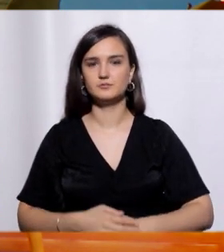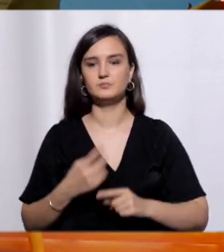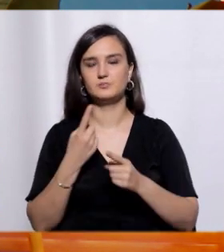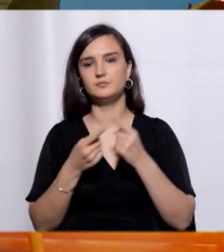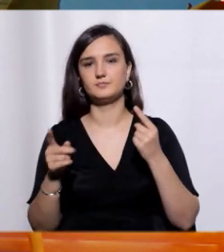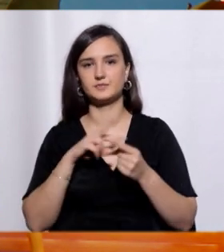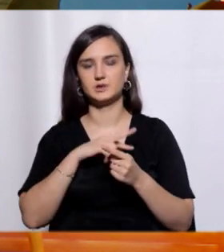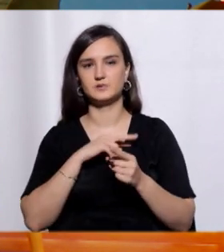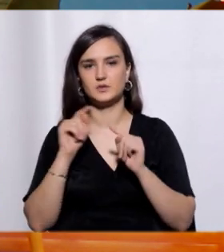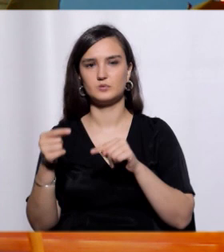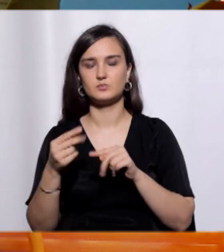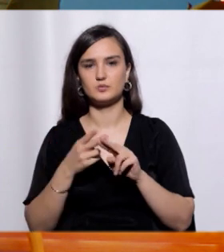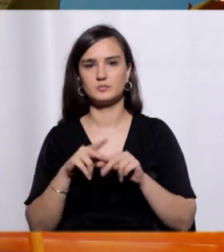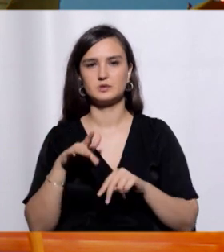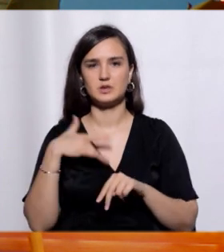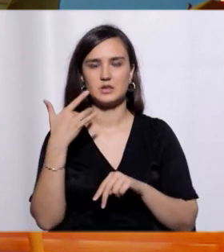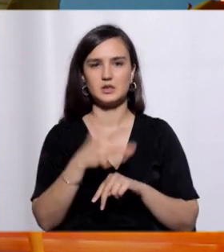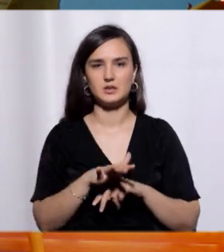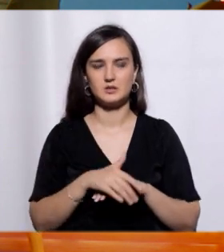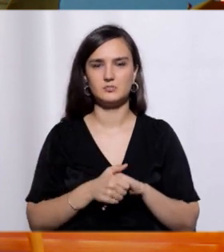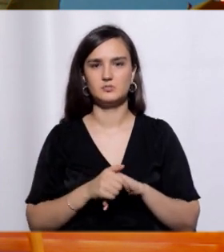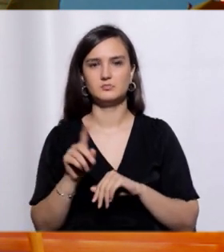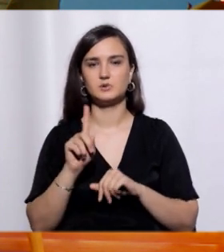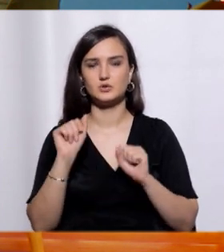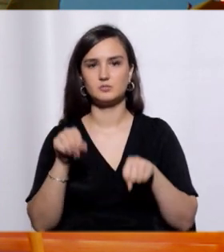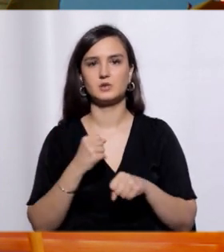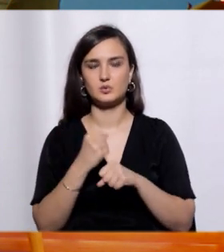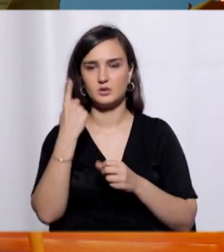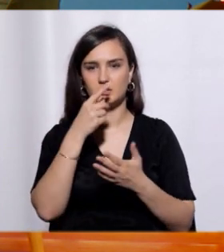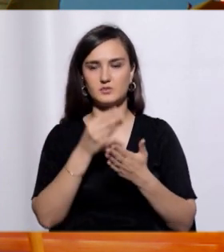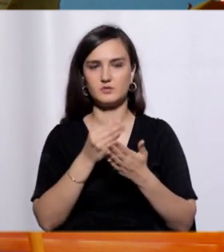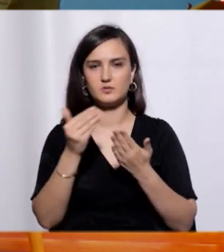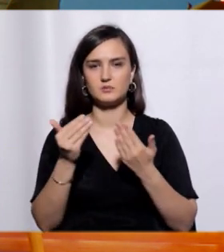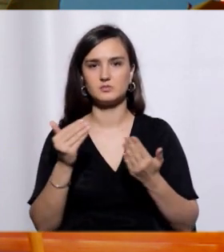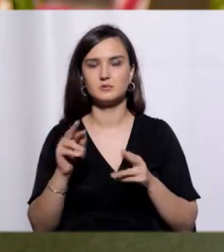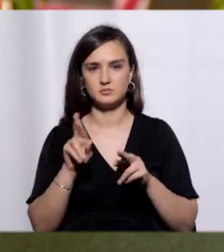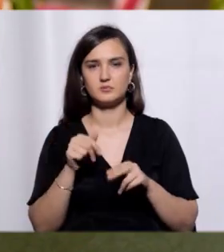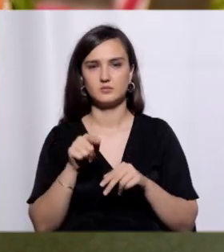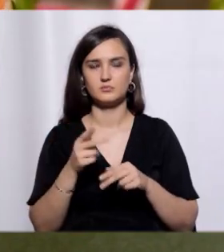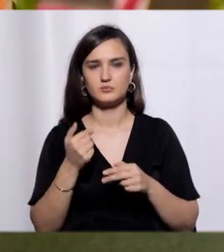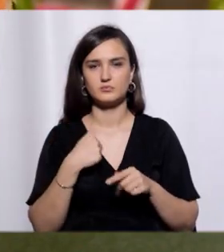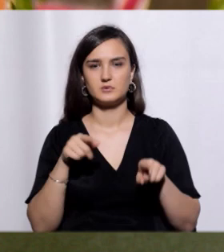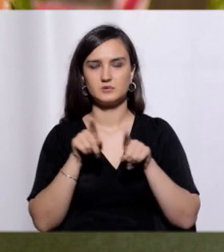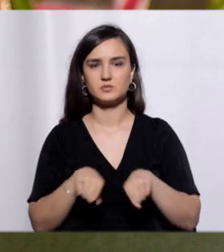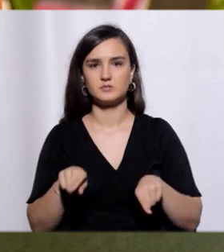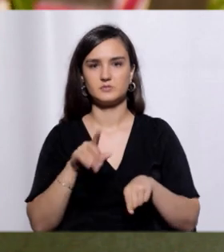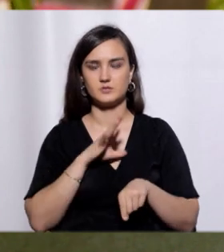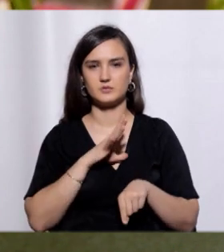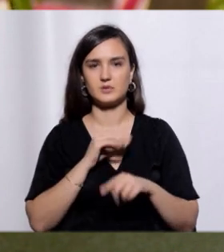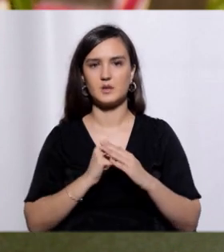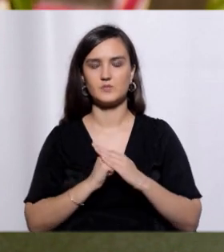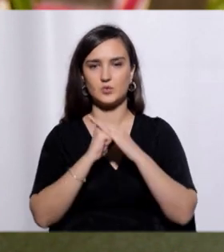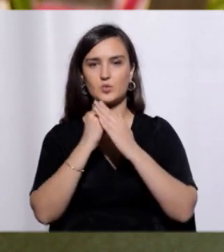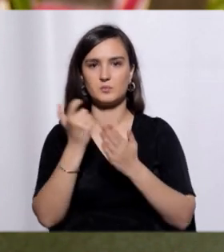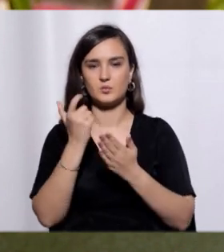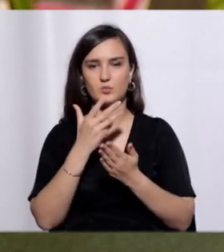side of love, which is hate, and what this can do to individuals. Yes, but we also mentioned autonomy,